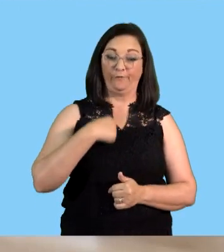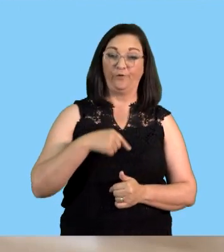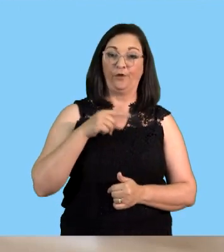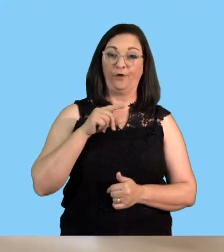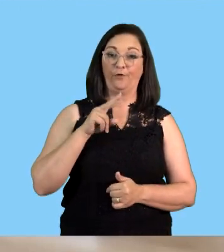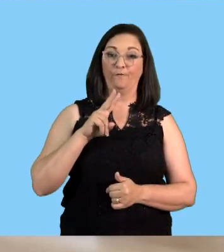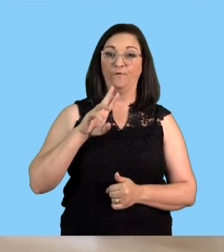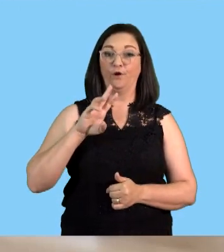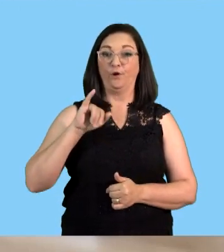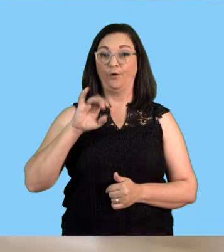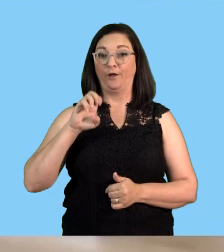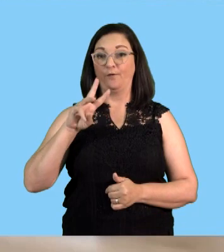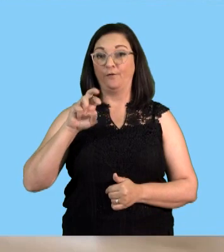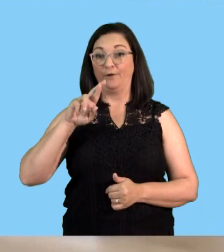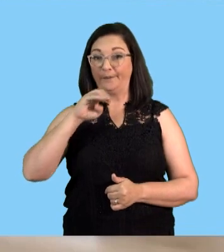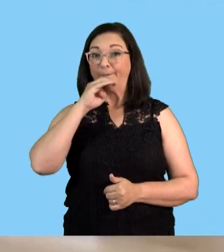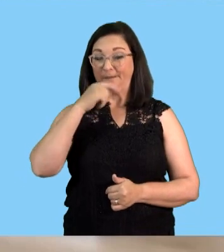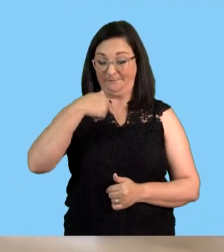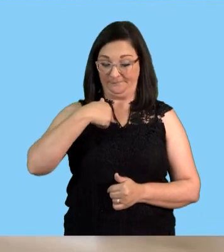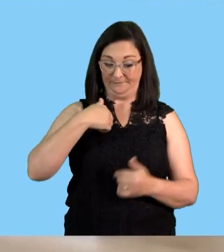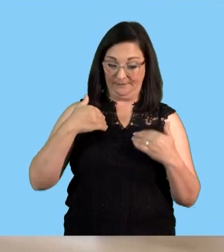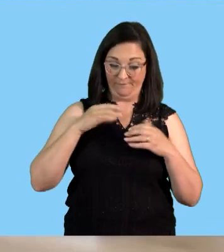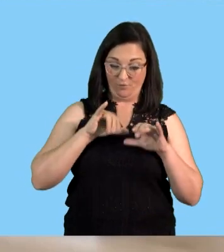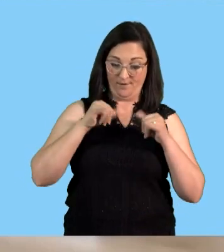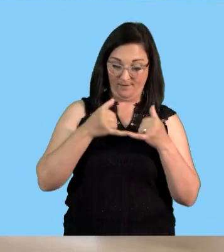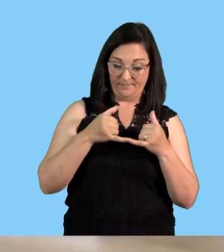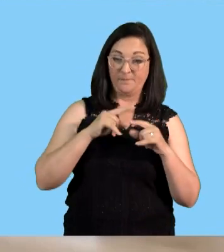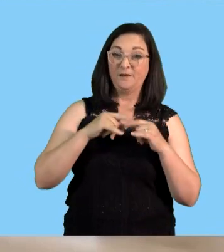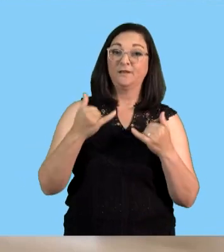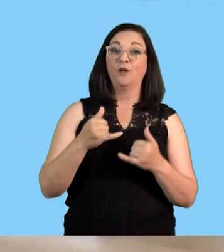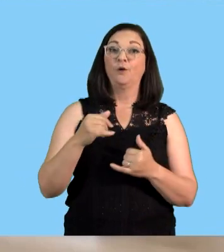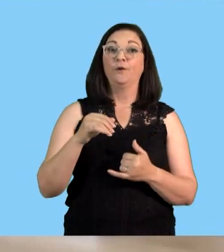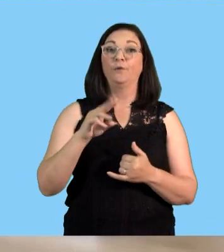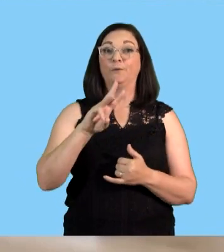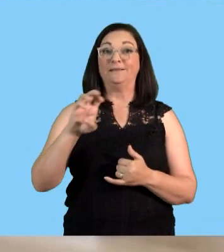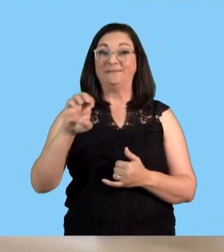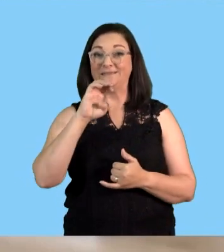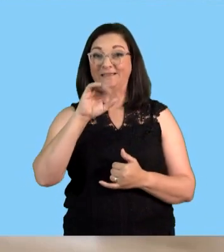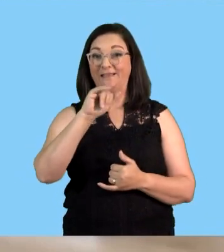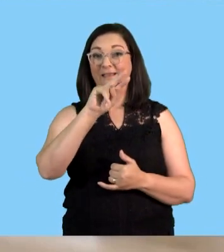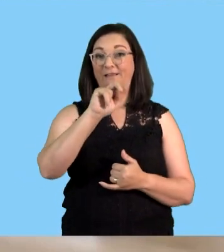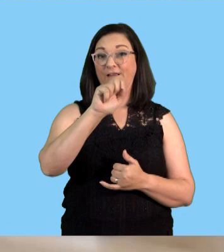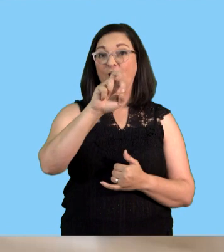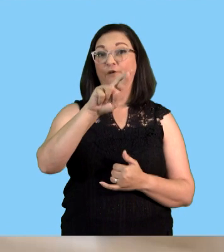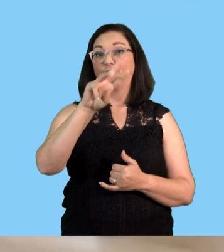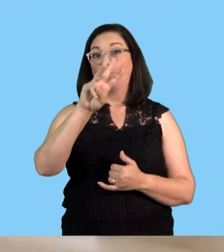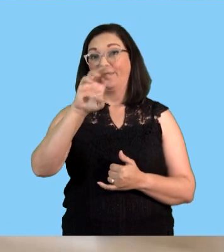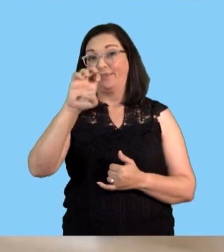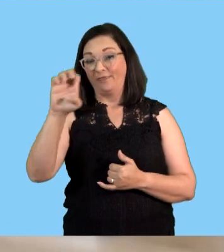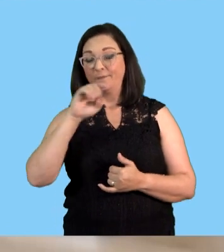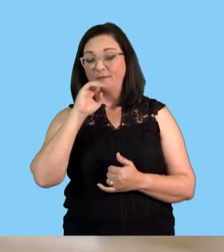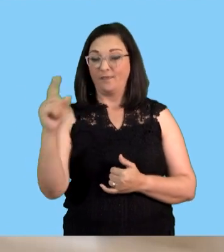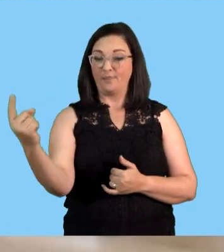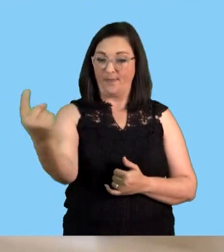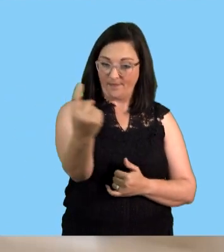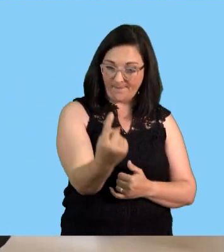that is conducting an interview. So an interviewee, it's now you who's coming for an interview. You've applied, you want the job. So now